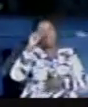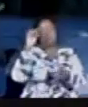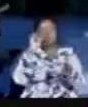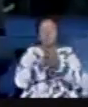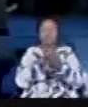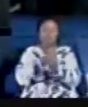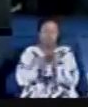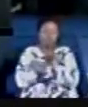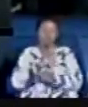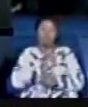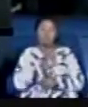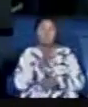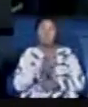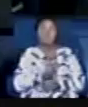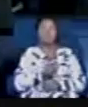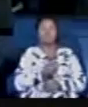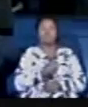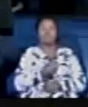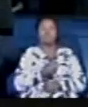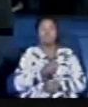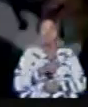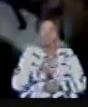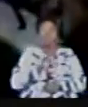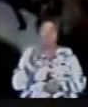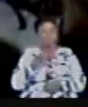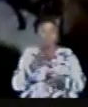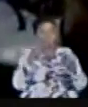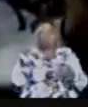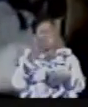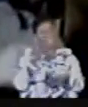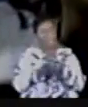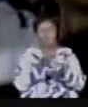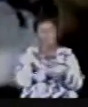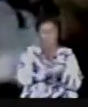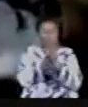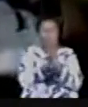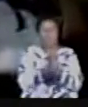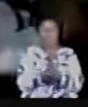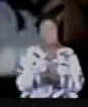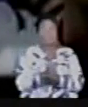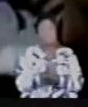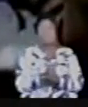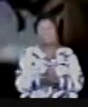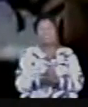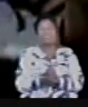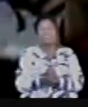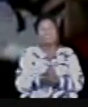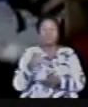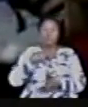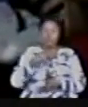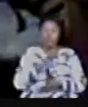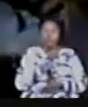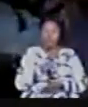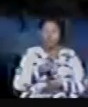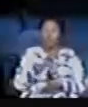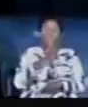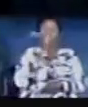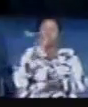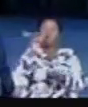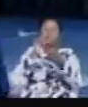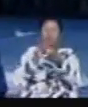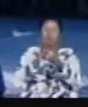us. I was waiting for a good amen there. We are more